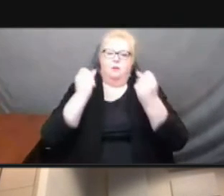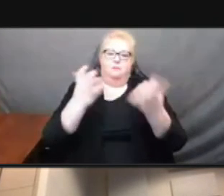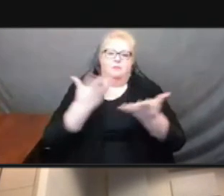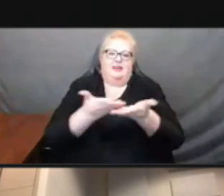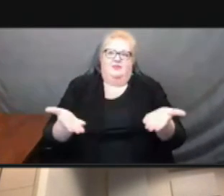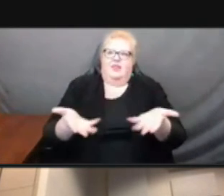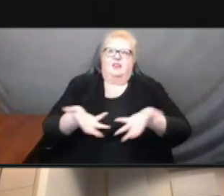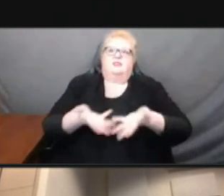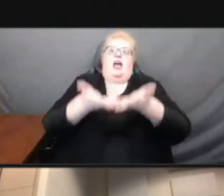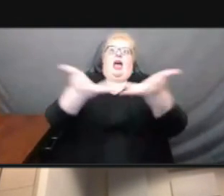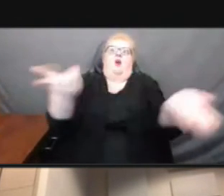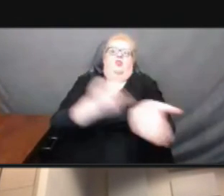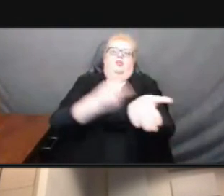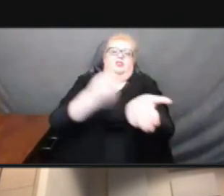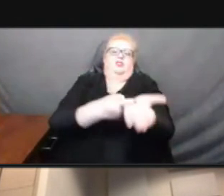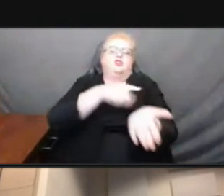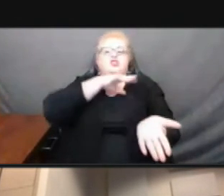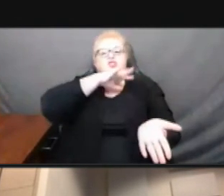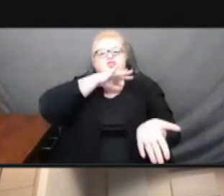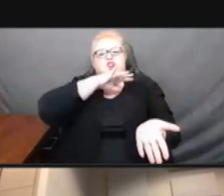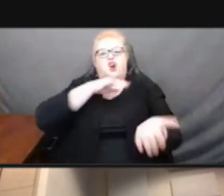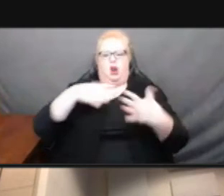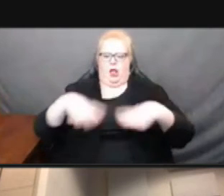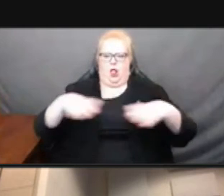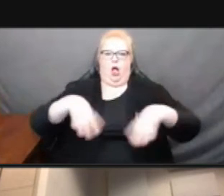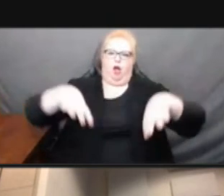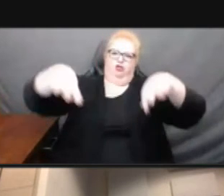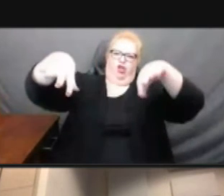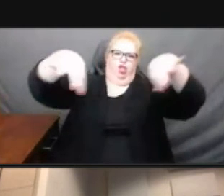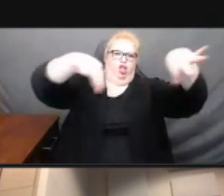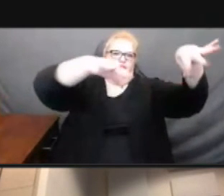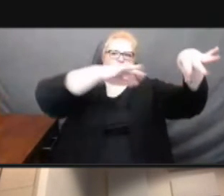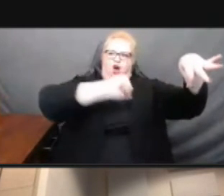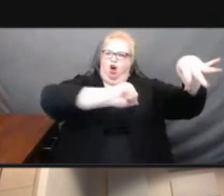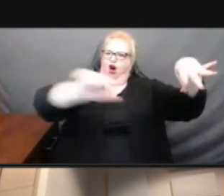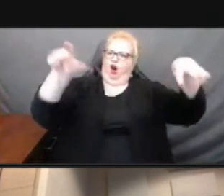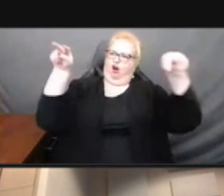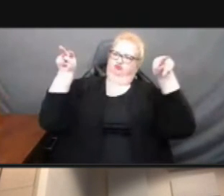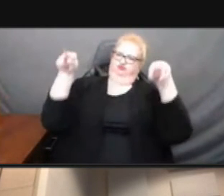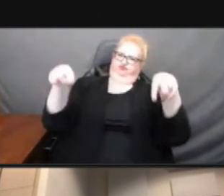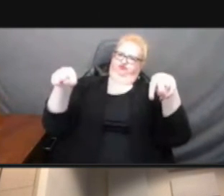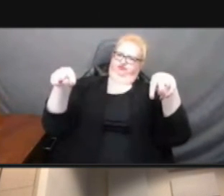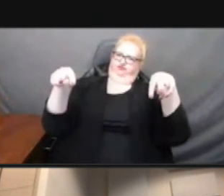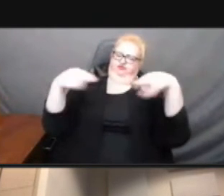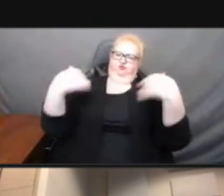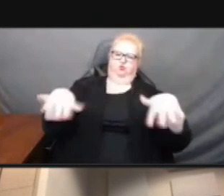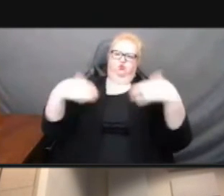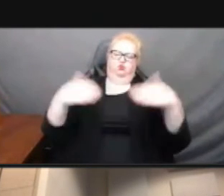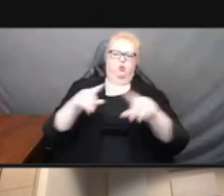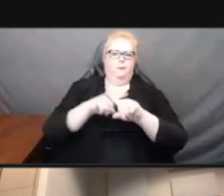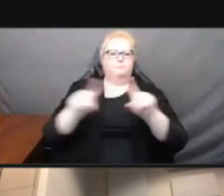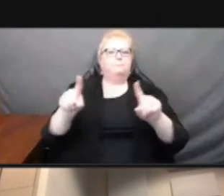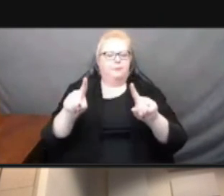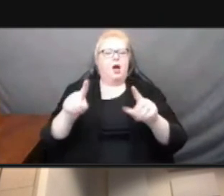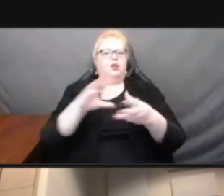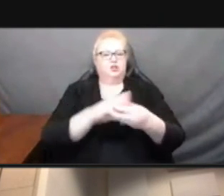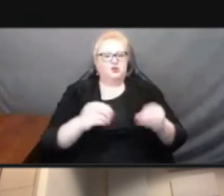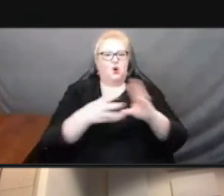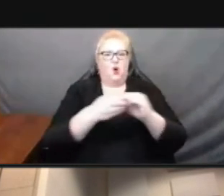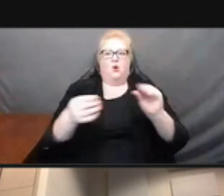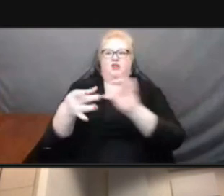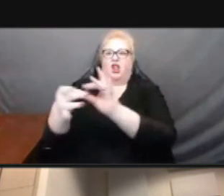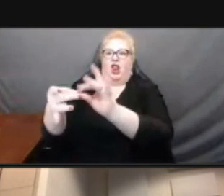wasn't being aired out in front of everybody. But a lot of that has nothing to do with me or my